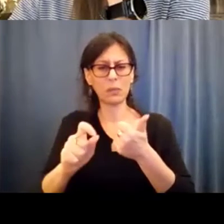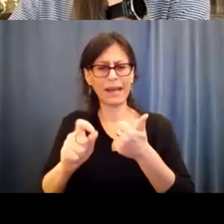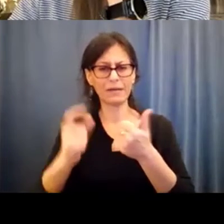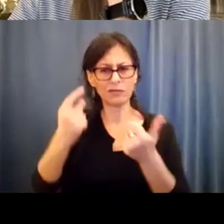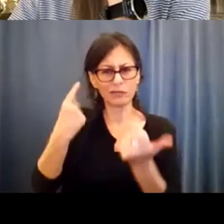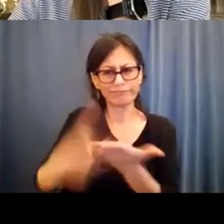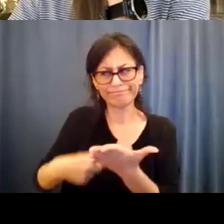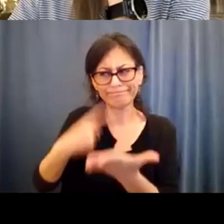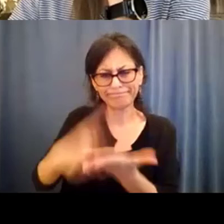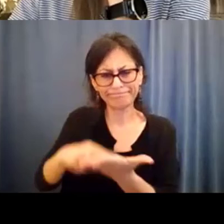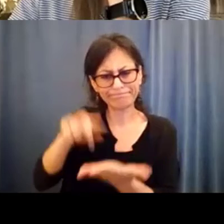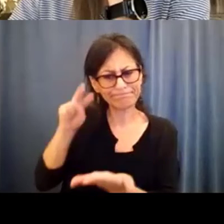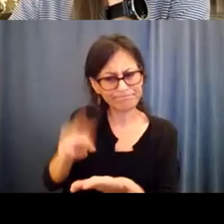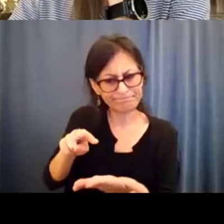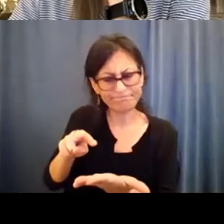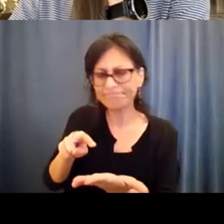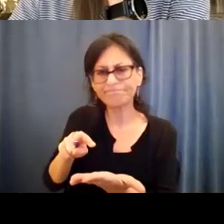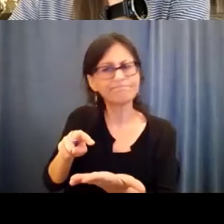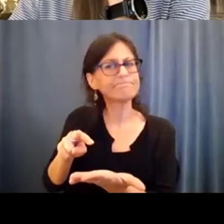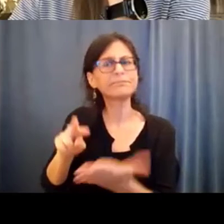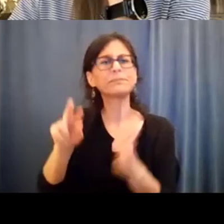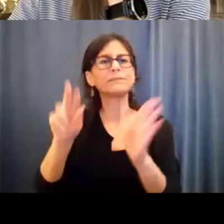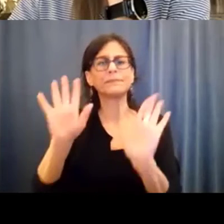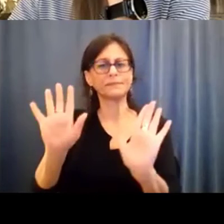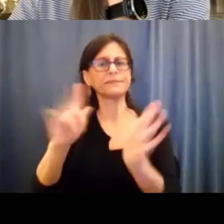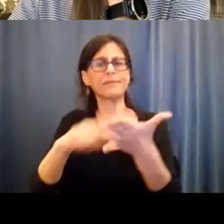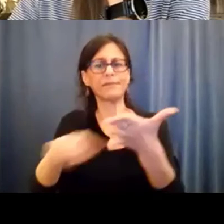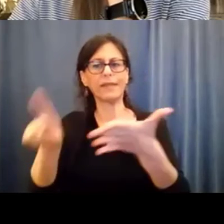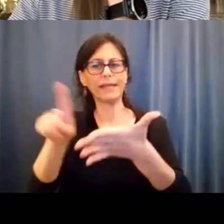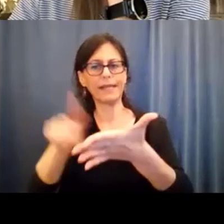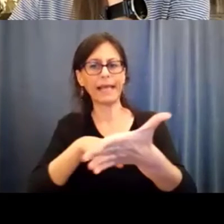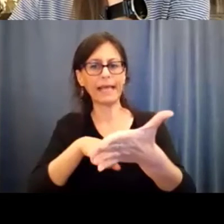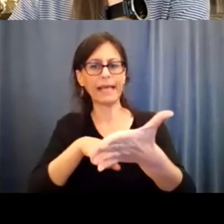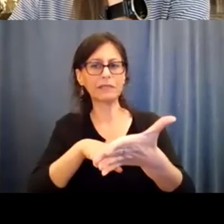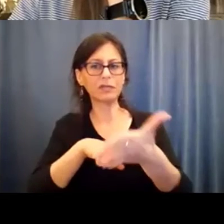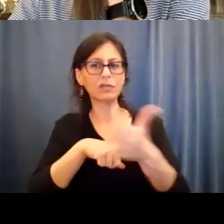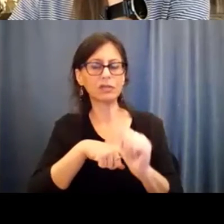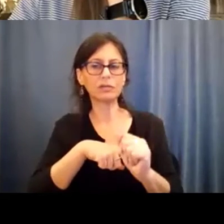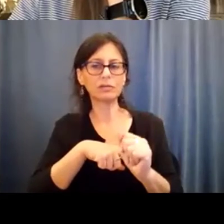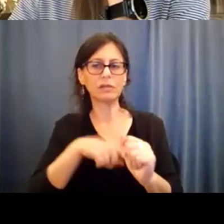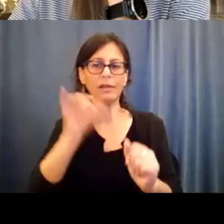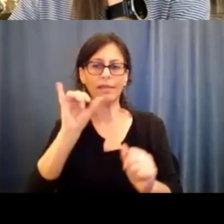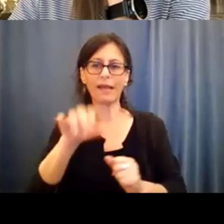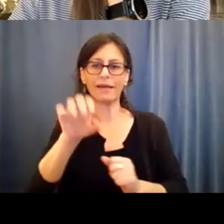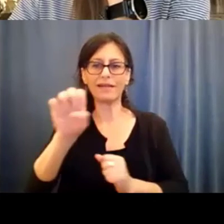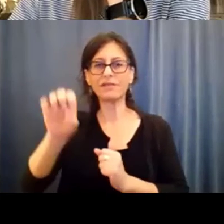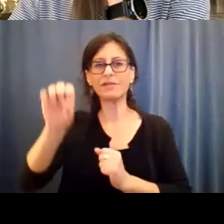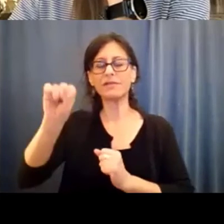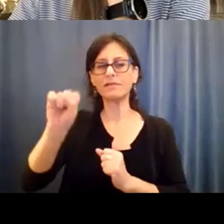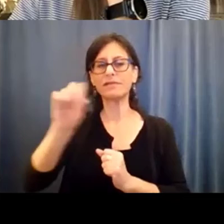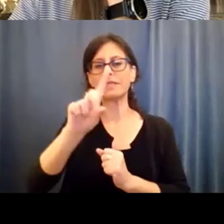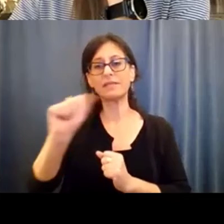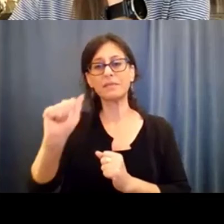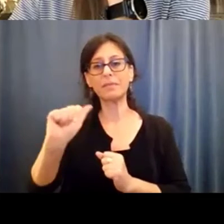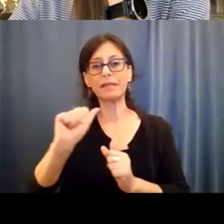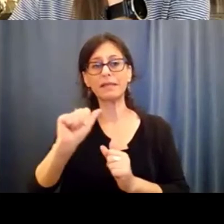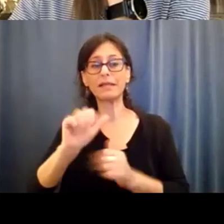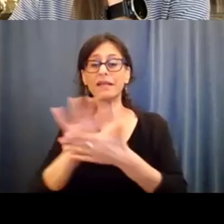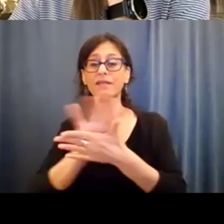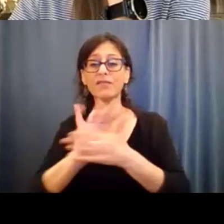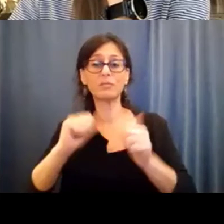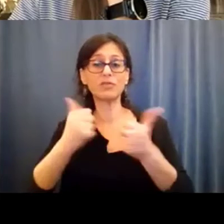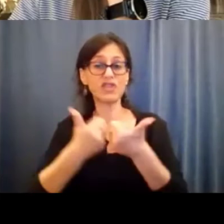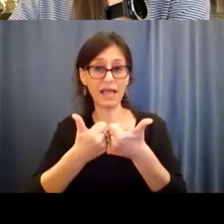give a real hard look and look at it and just cancel. And so we canceled the Easterseals Disability Film